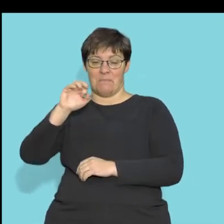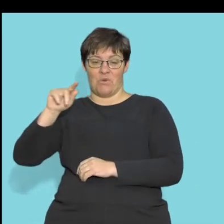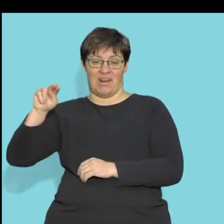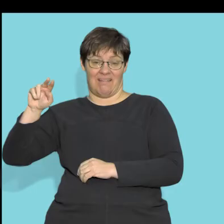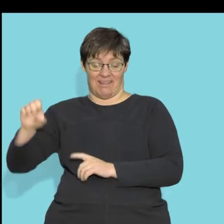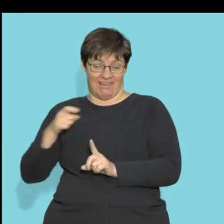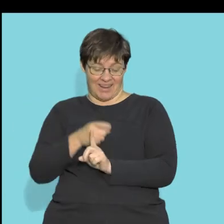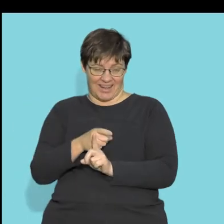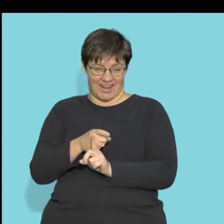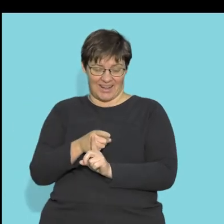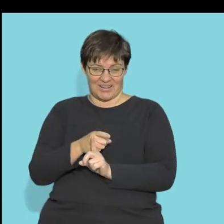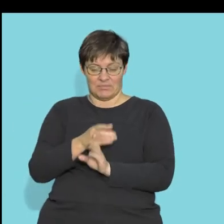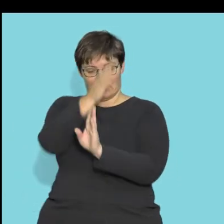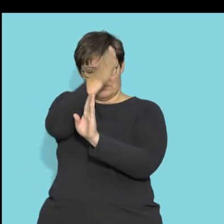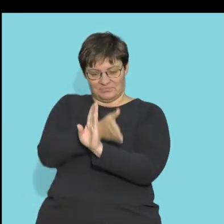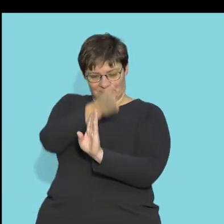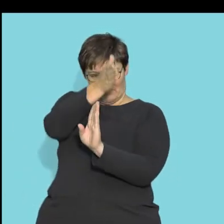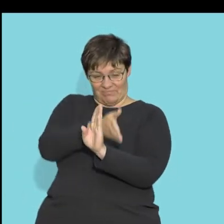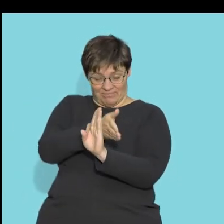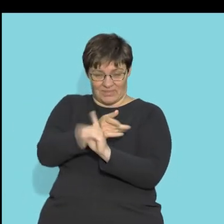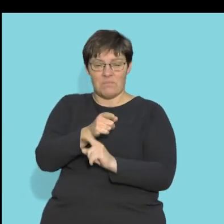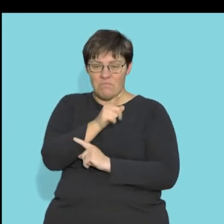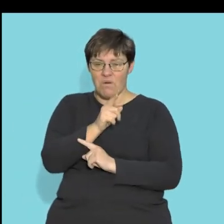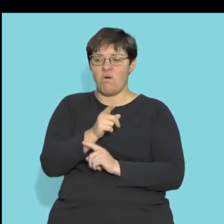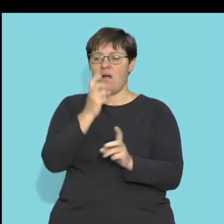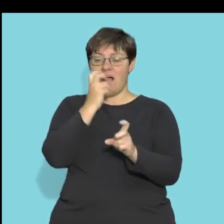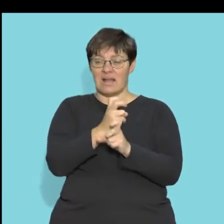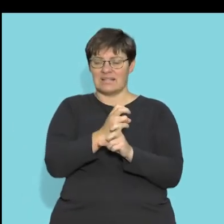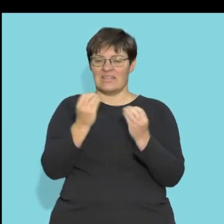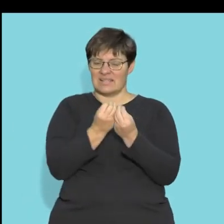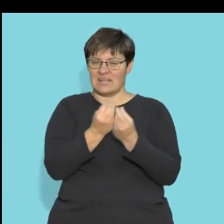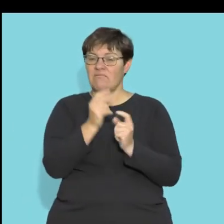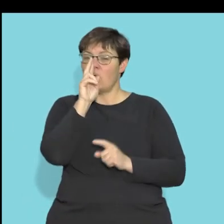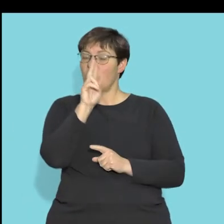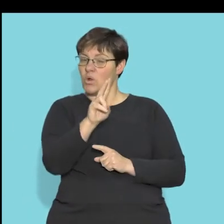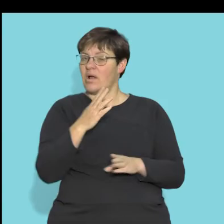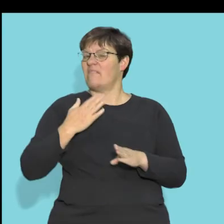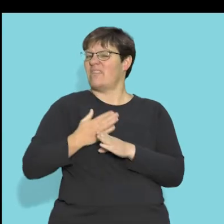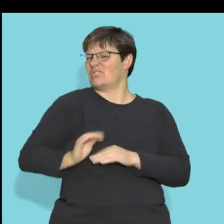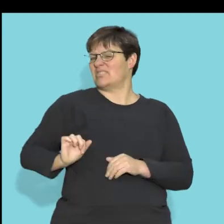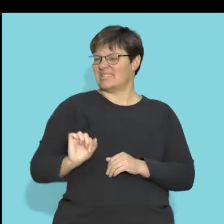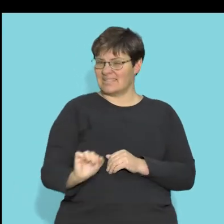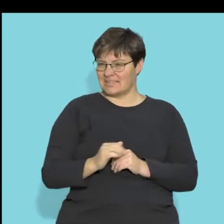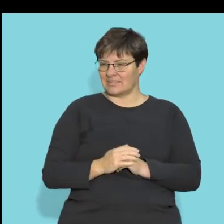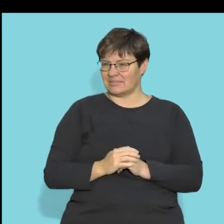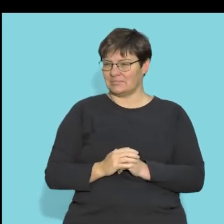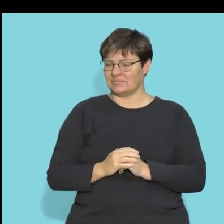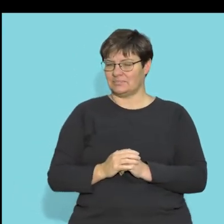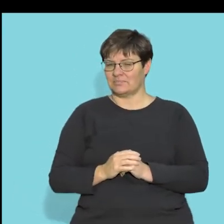all these hardened substances. And the reason, as we say, if we look at the function just now, why it's